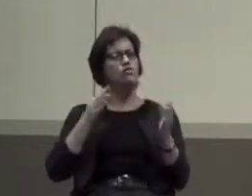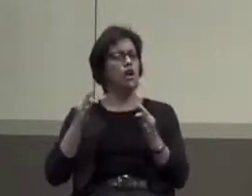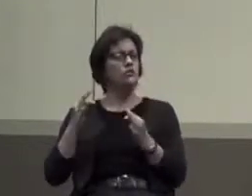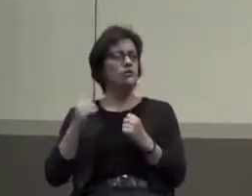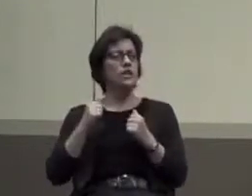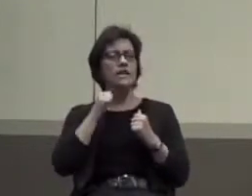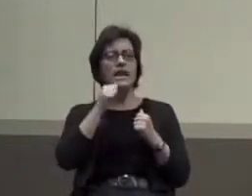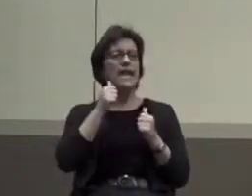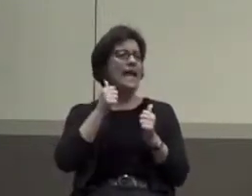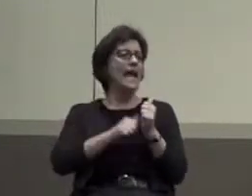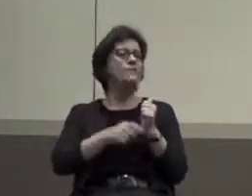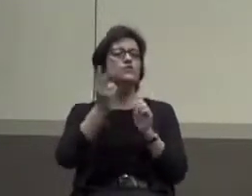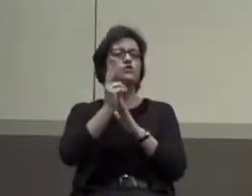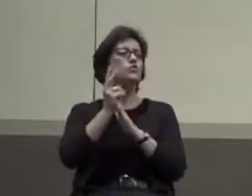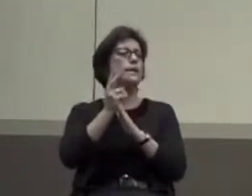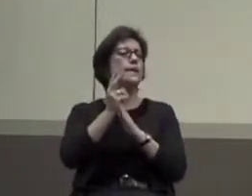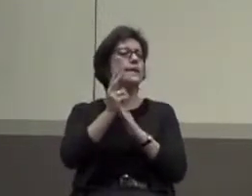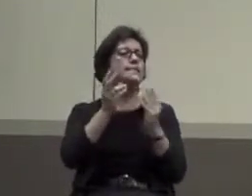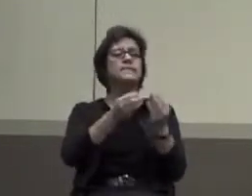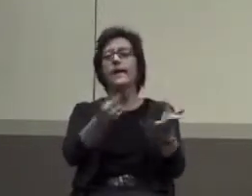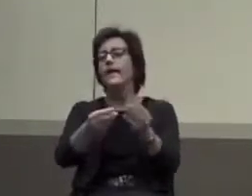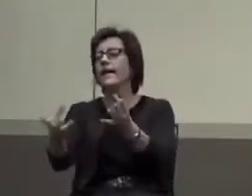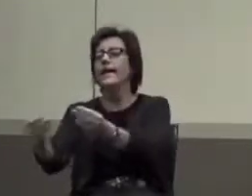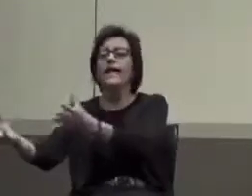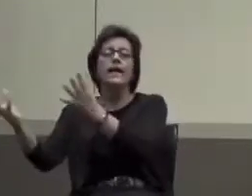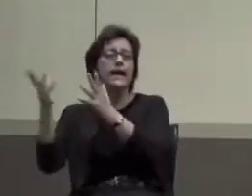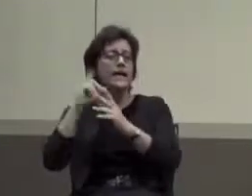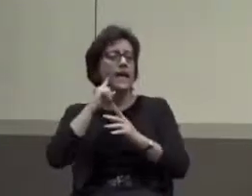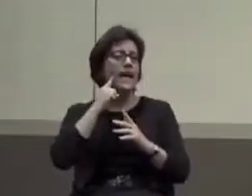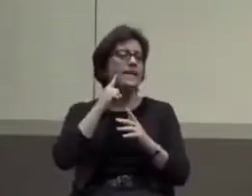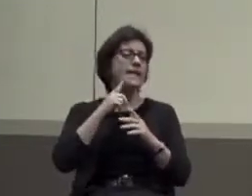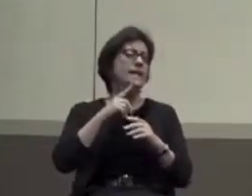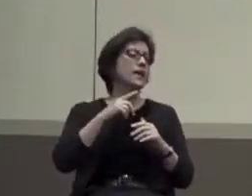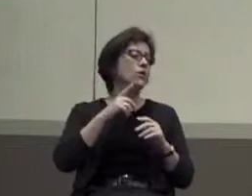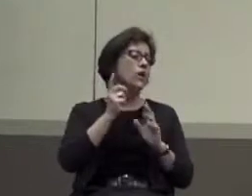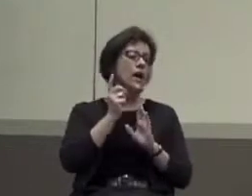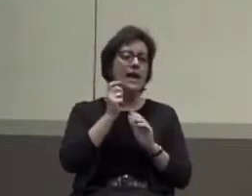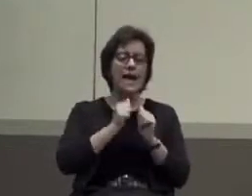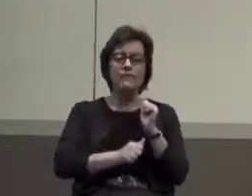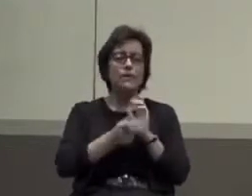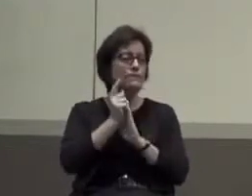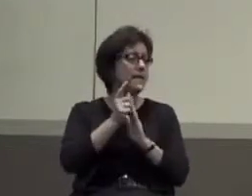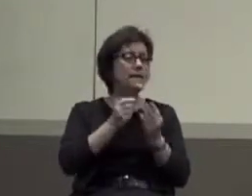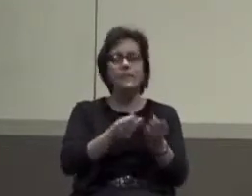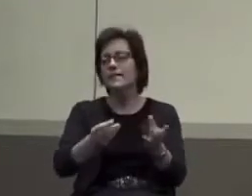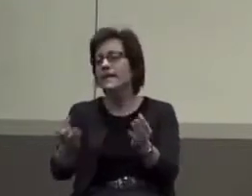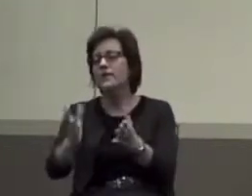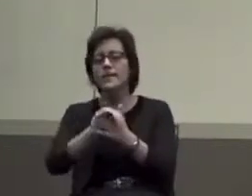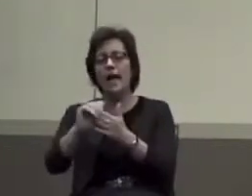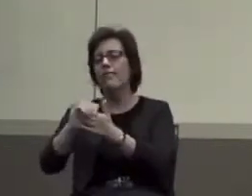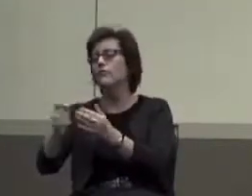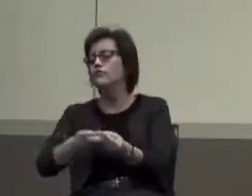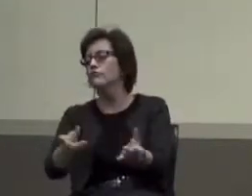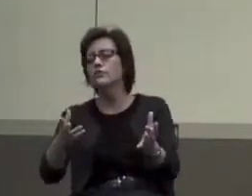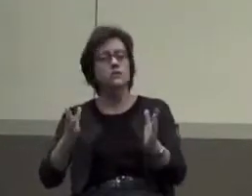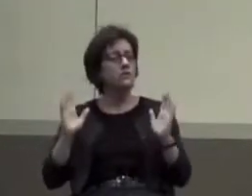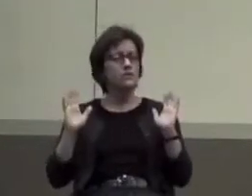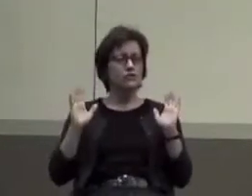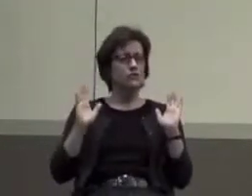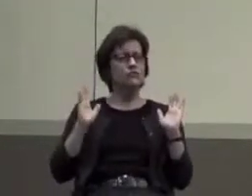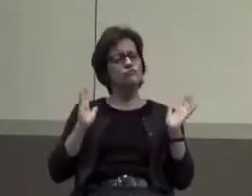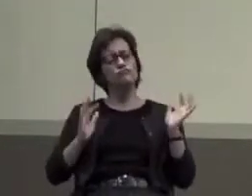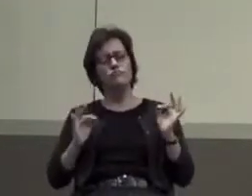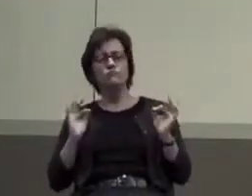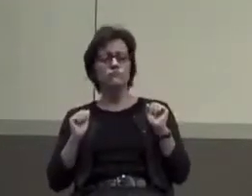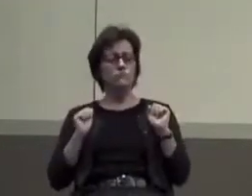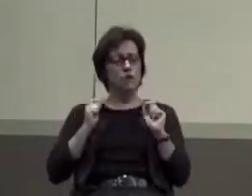to everybody or I'm going to pass out dollars to everybody. I'm just going to do it at times that seem